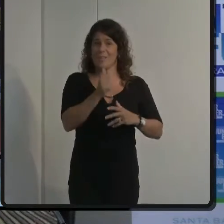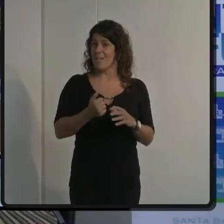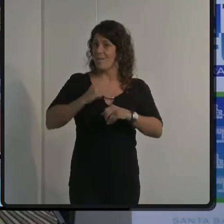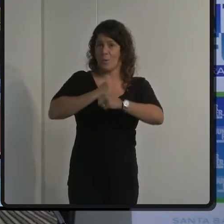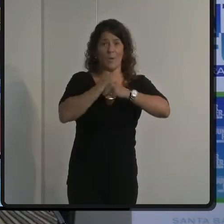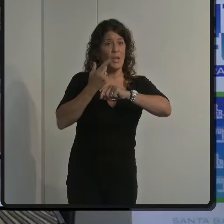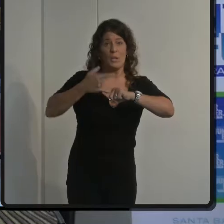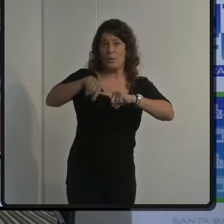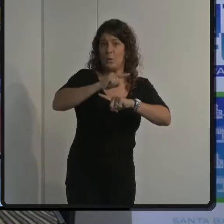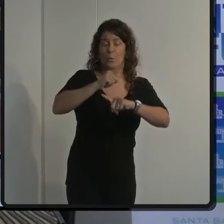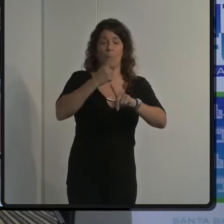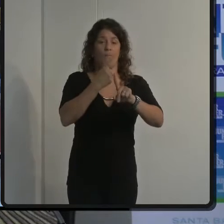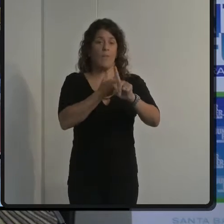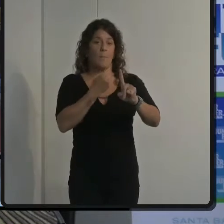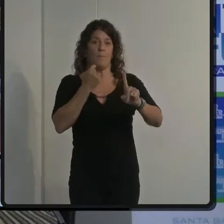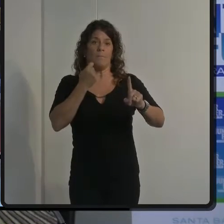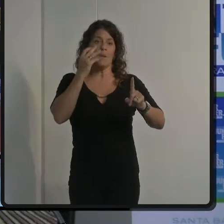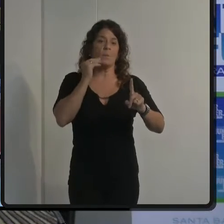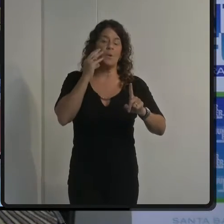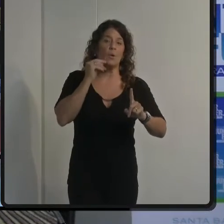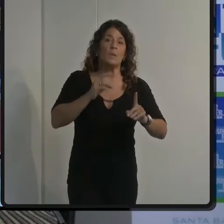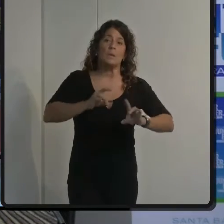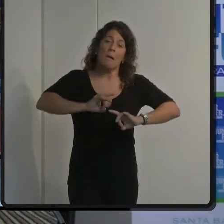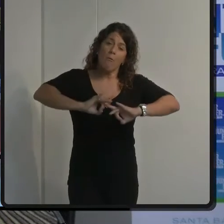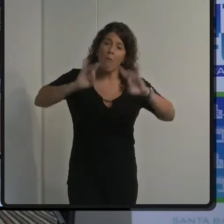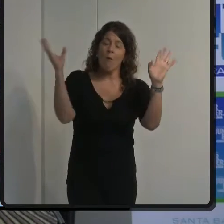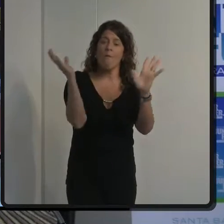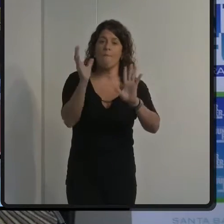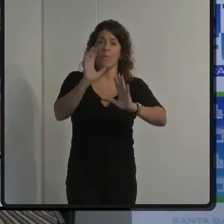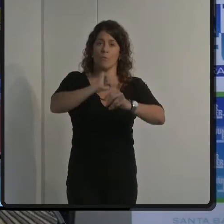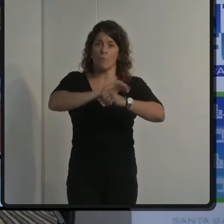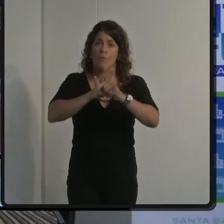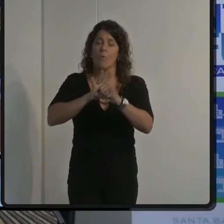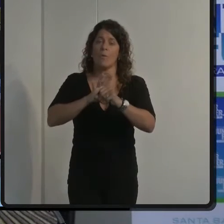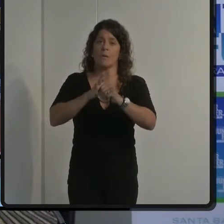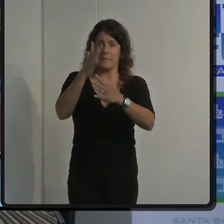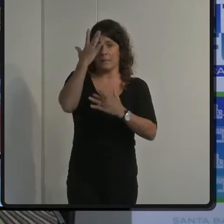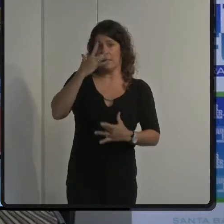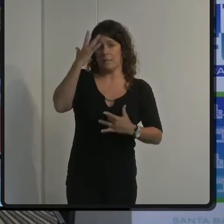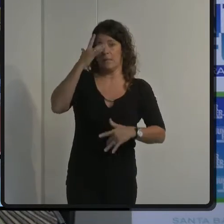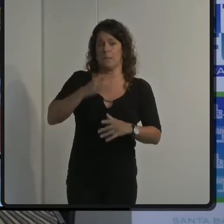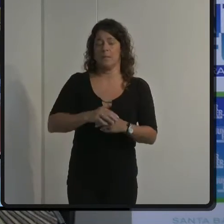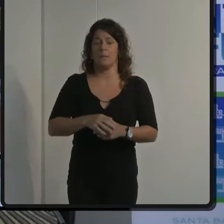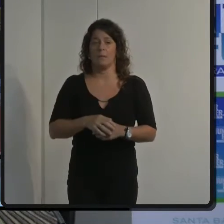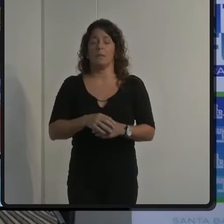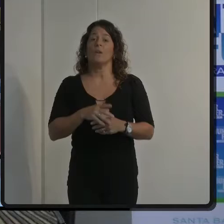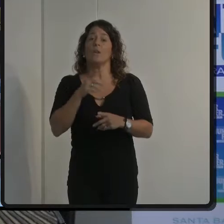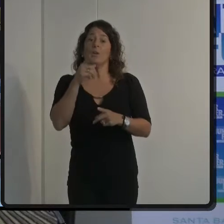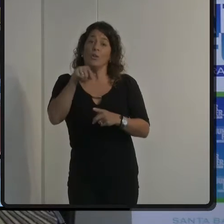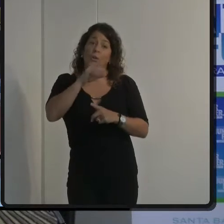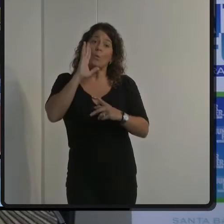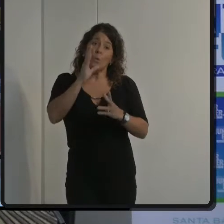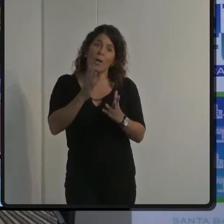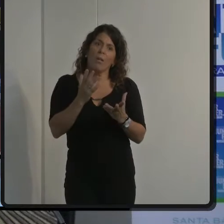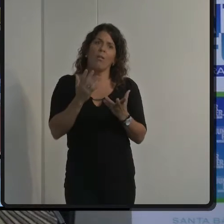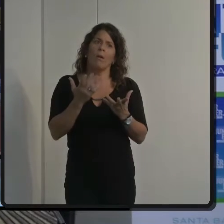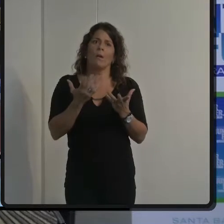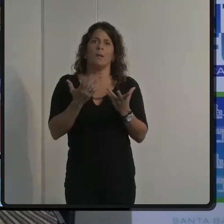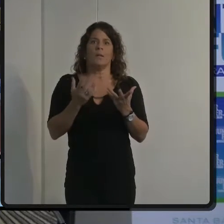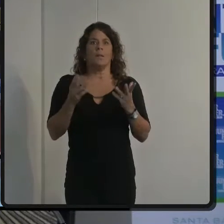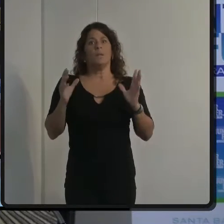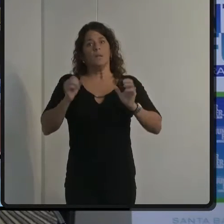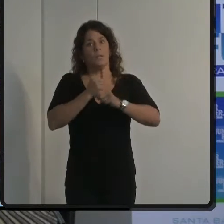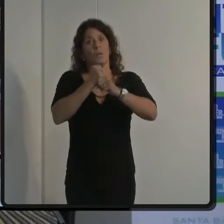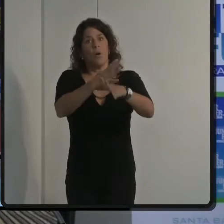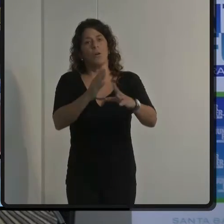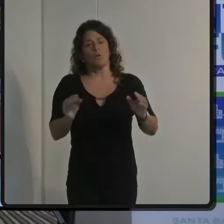possibly experiencing a very severe case of COVID if infected, and you will contribute to extensive viral